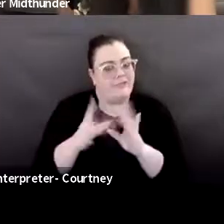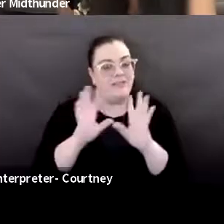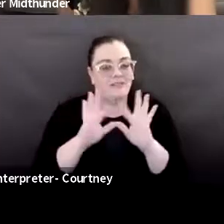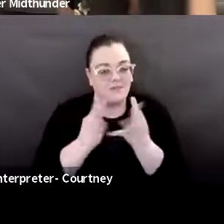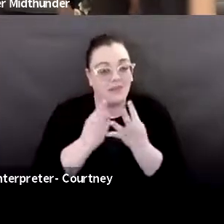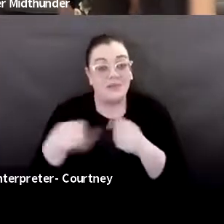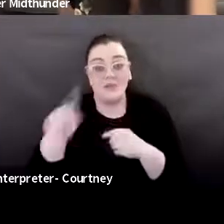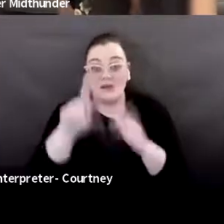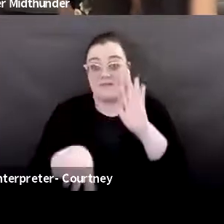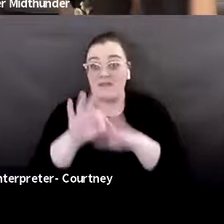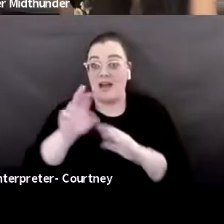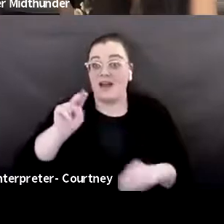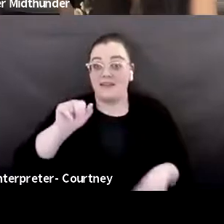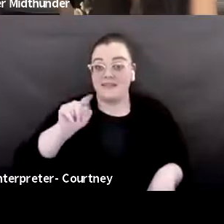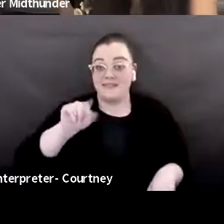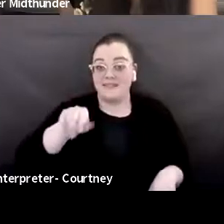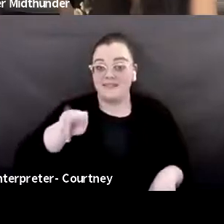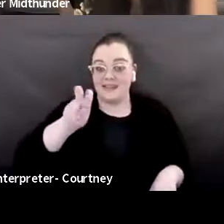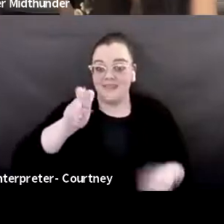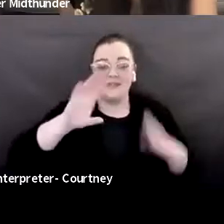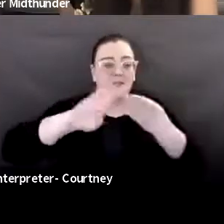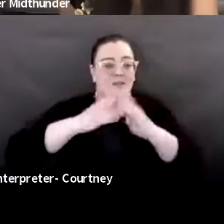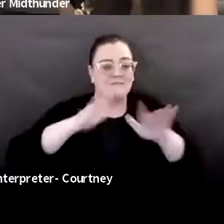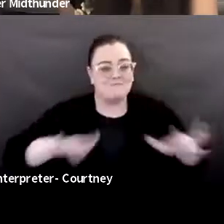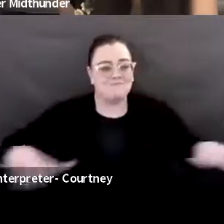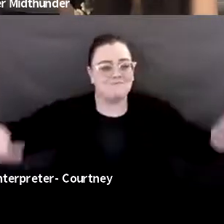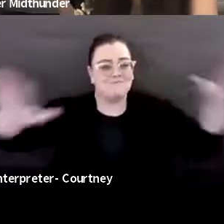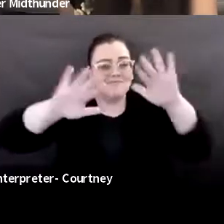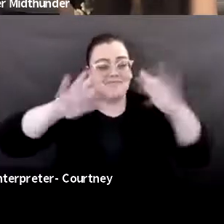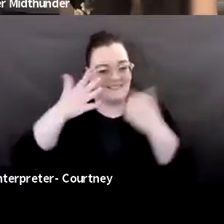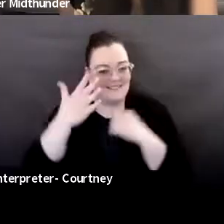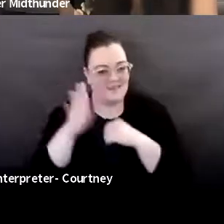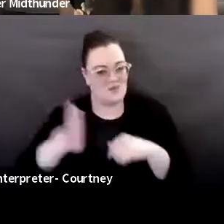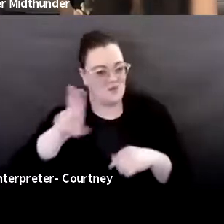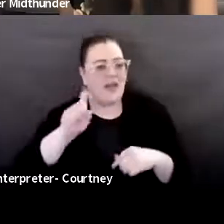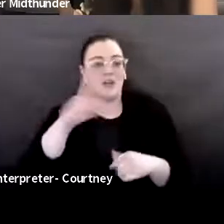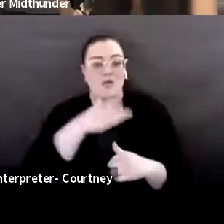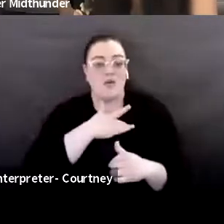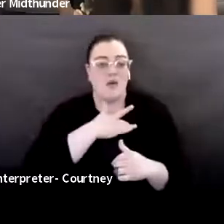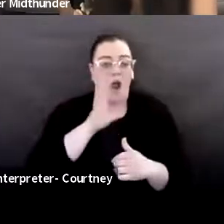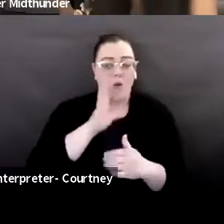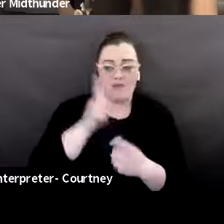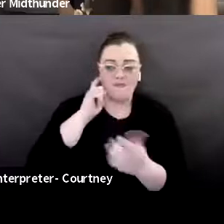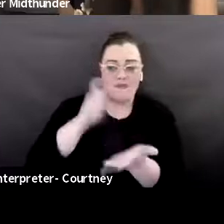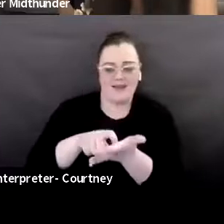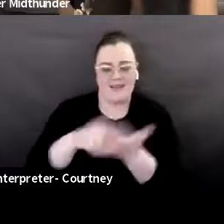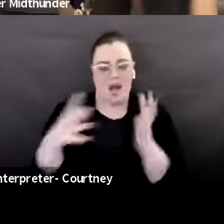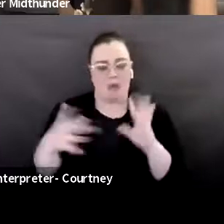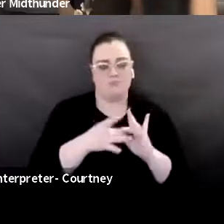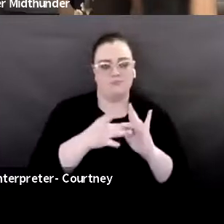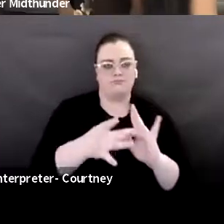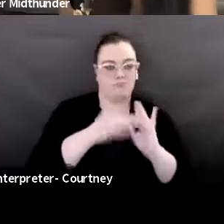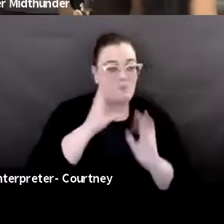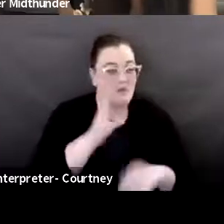communities all over the country, and just go and your heart will recognize their heart and their hearts will recognize your heart.